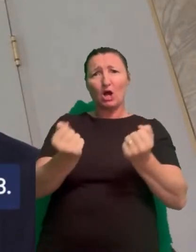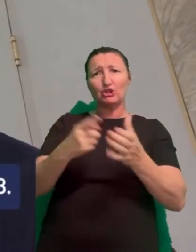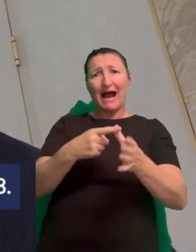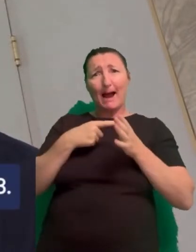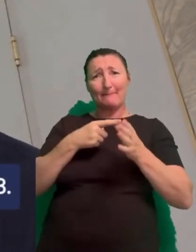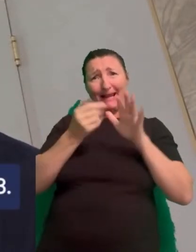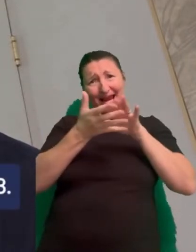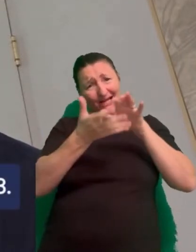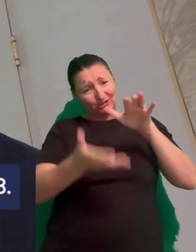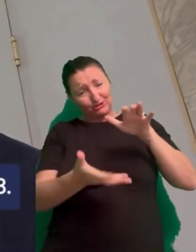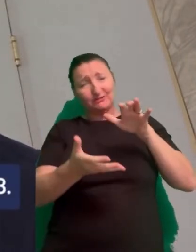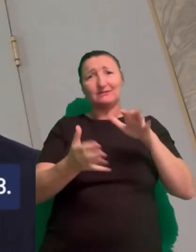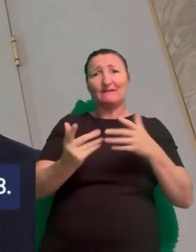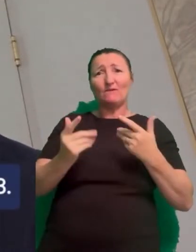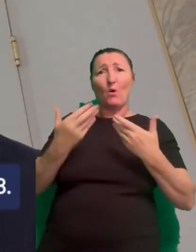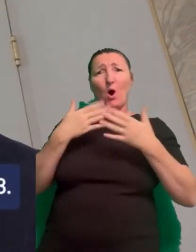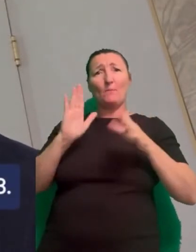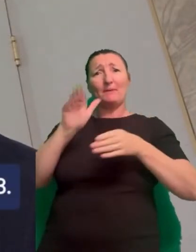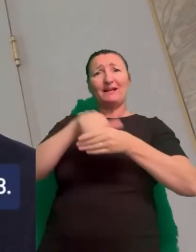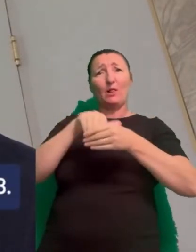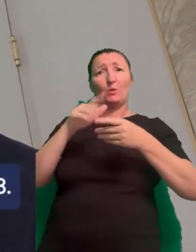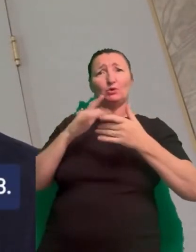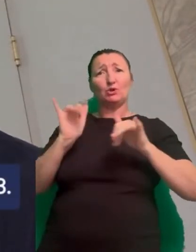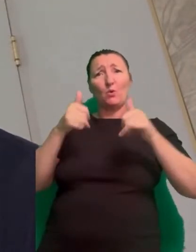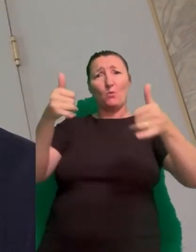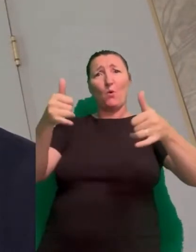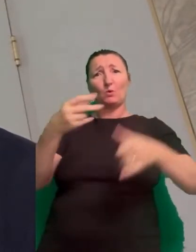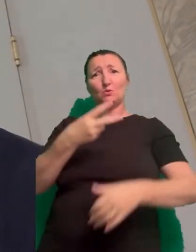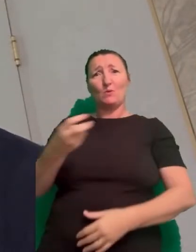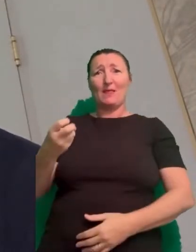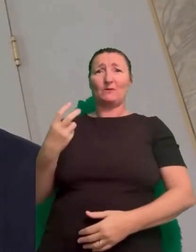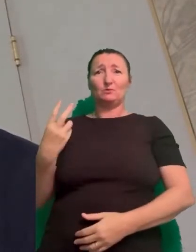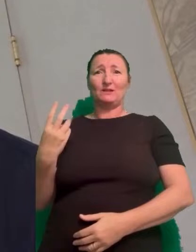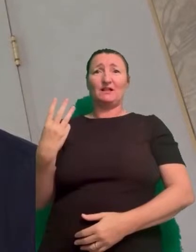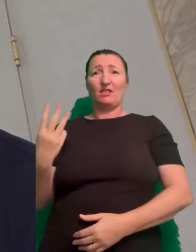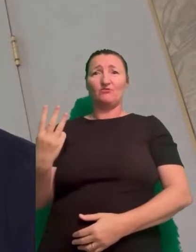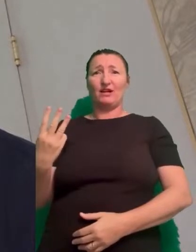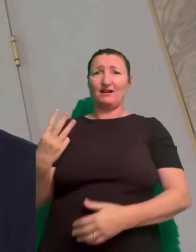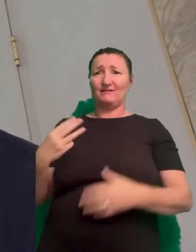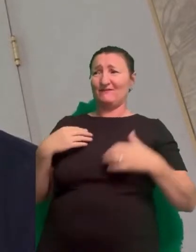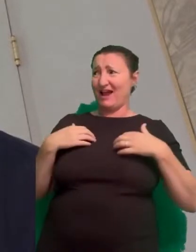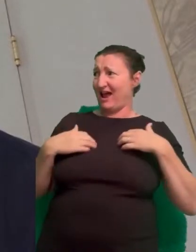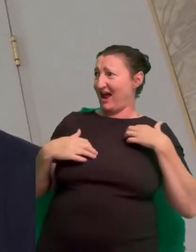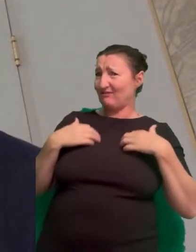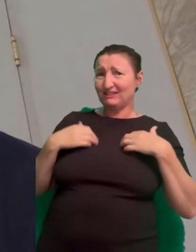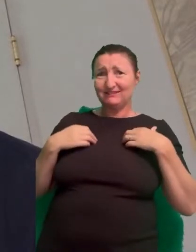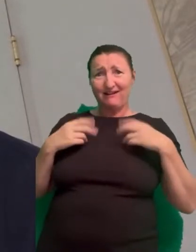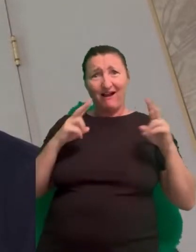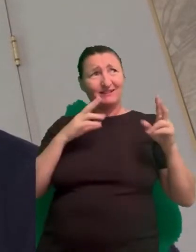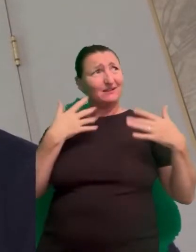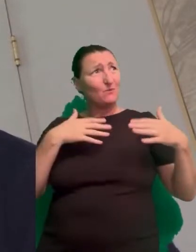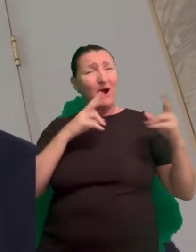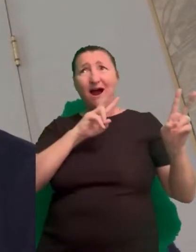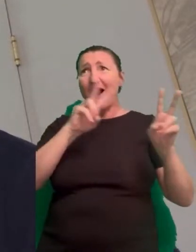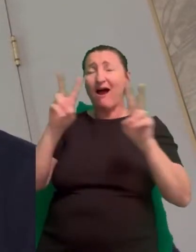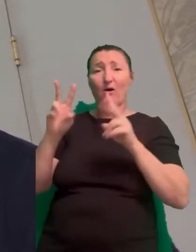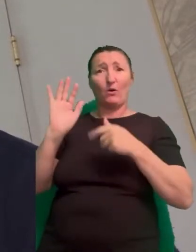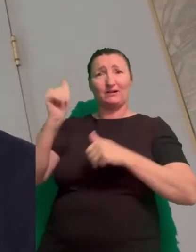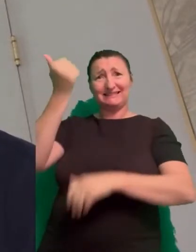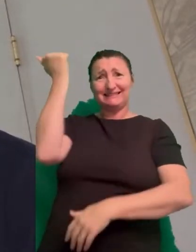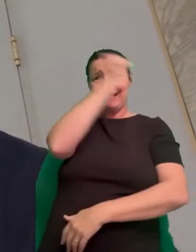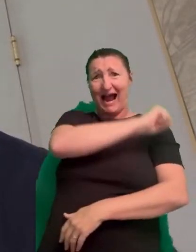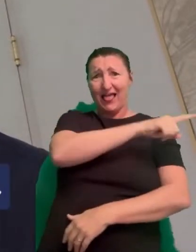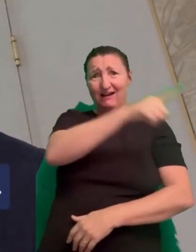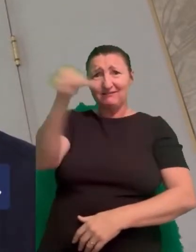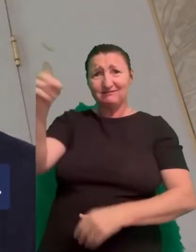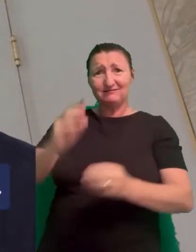and to judge the applications for the Open Awards 2023. It was exciting and very insightful to see the level of